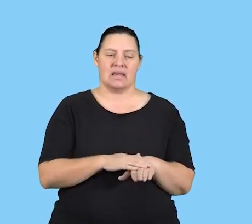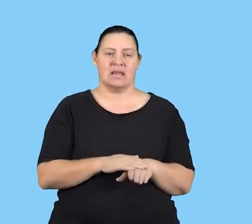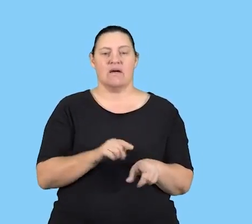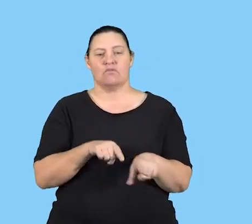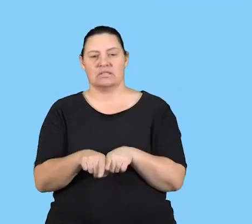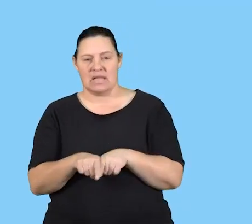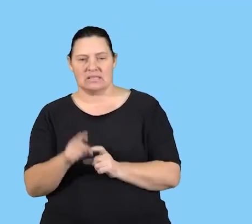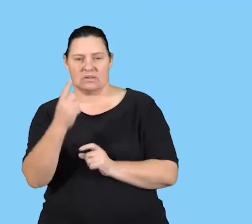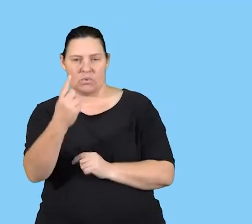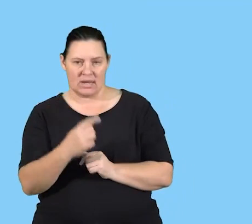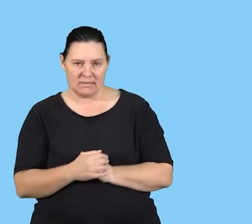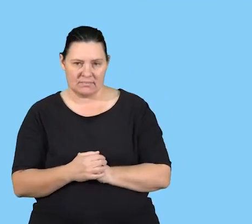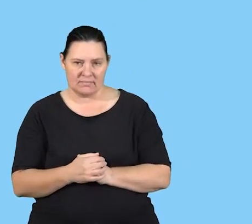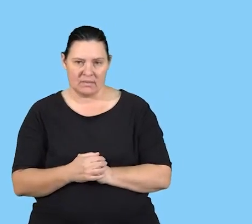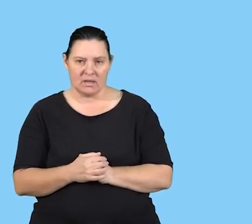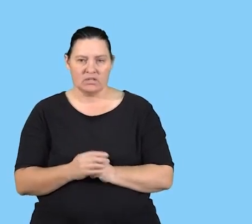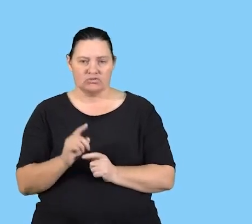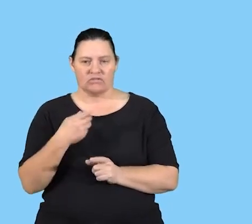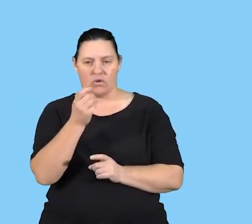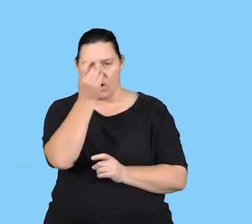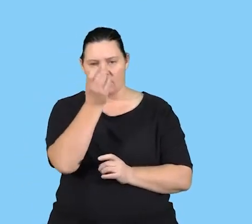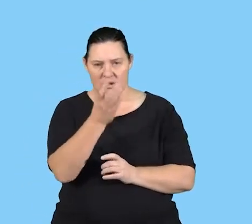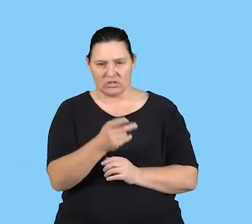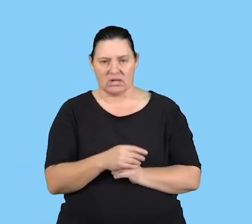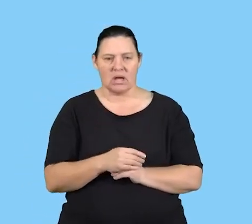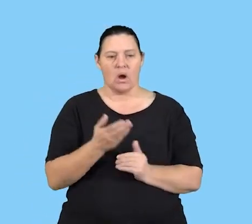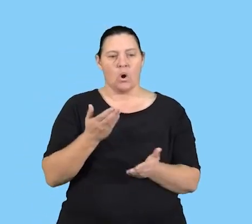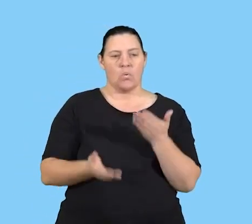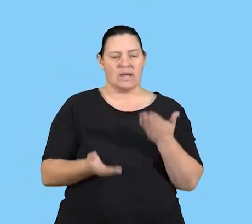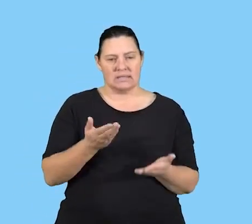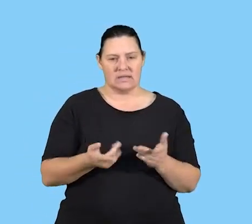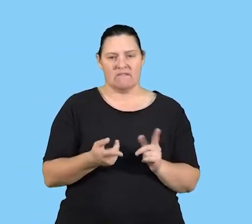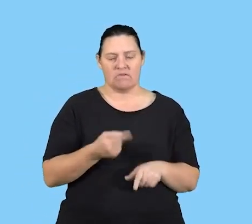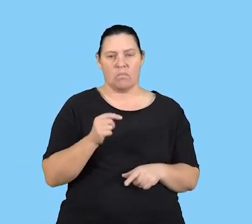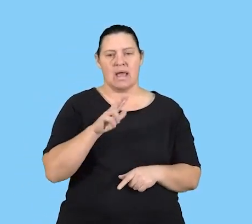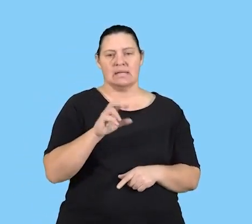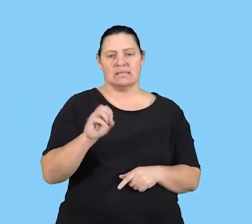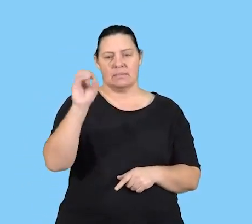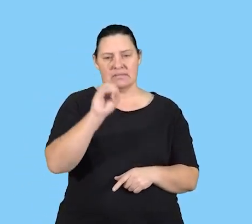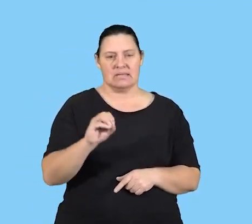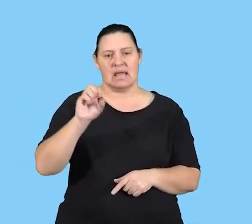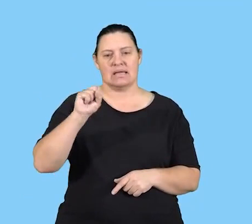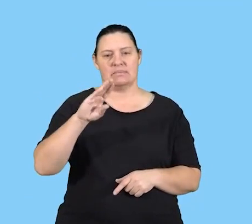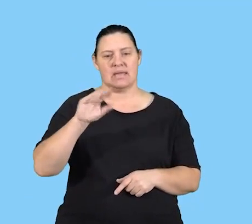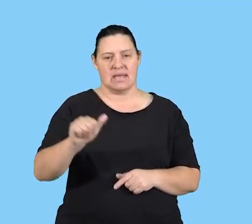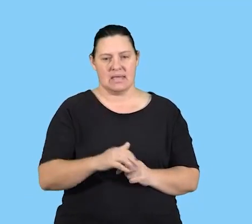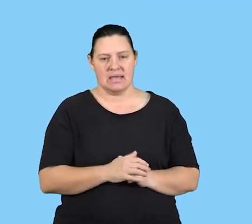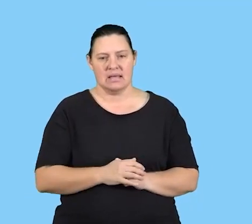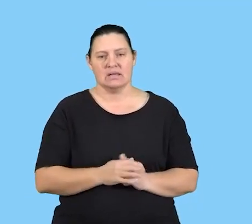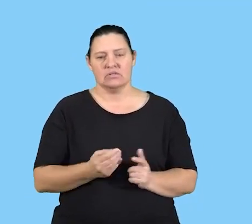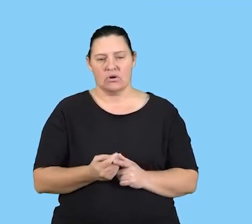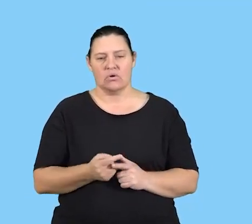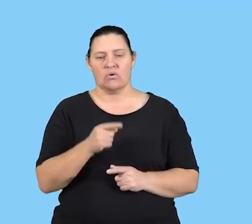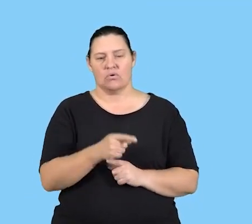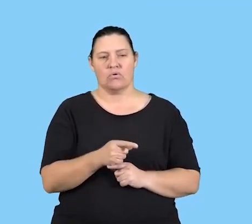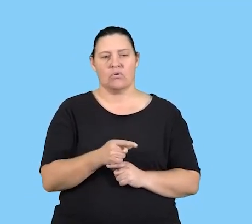the test in term 1. Just for your information, the weightings out of 80% SBA, even though SA